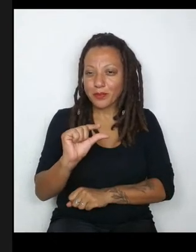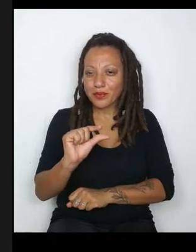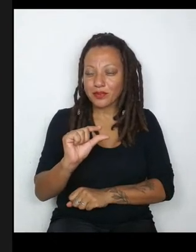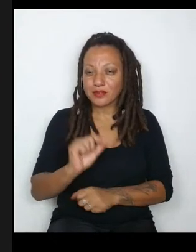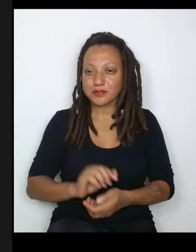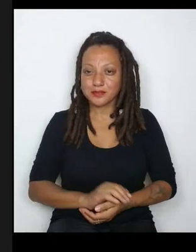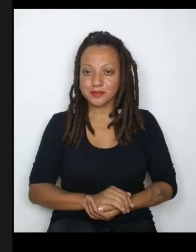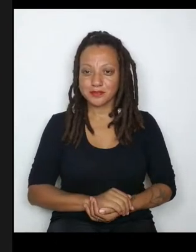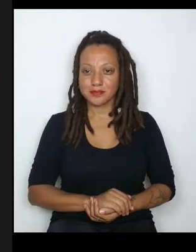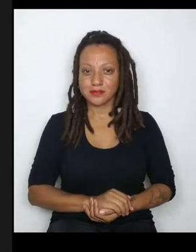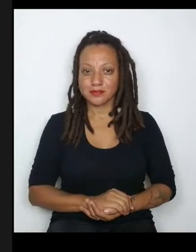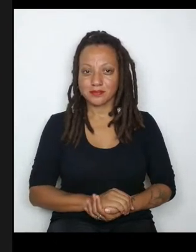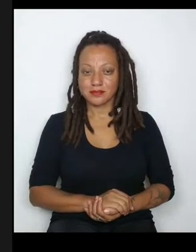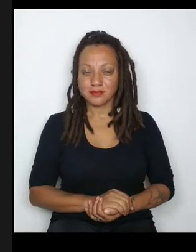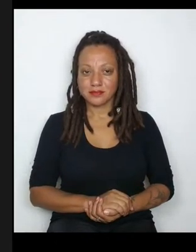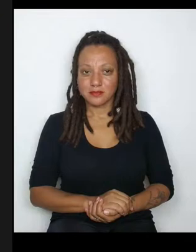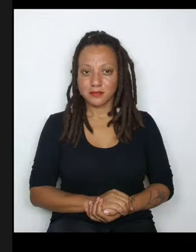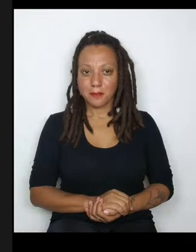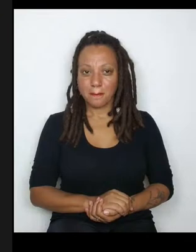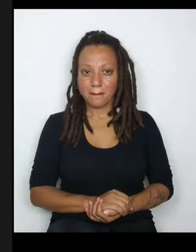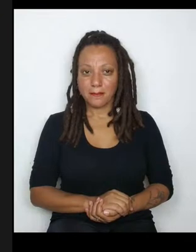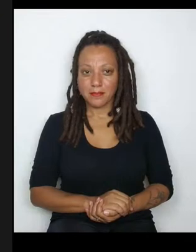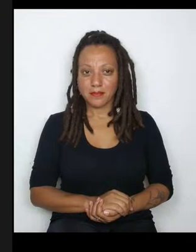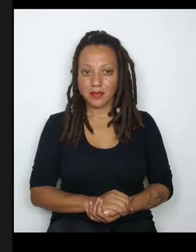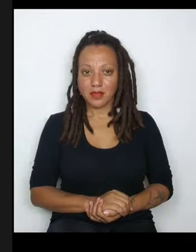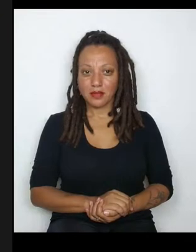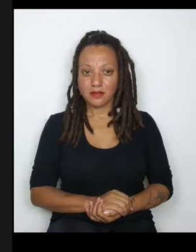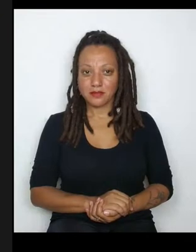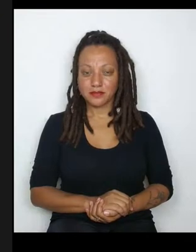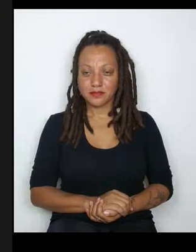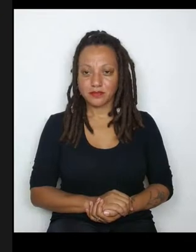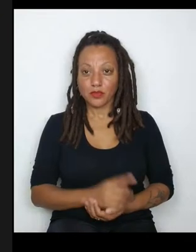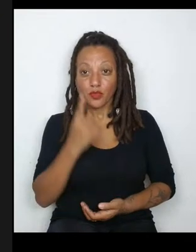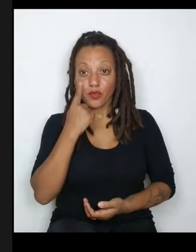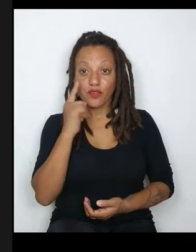second while i collect the questions